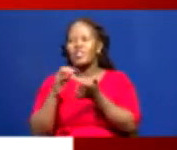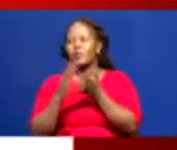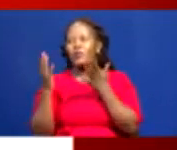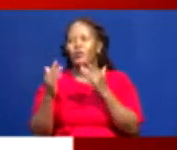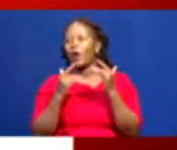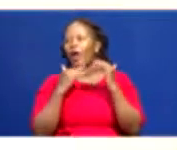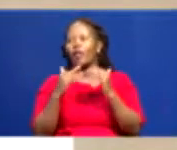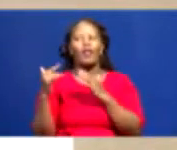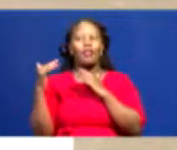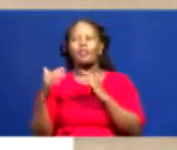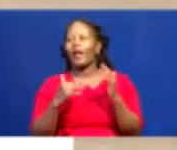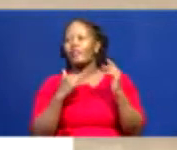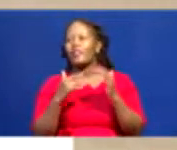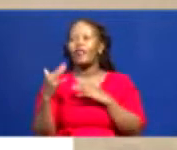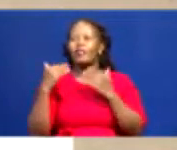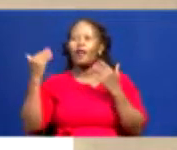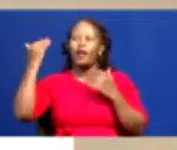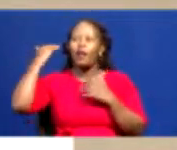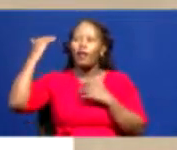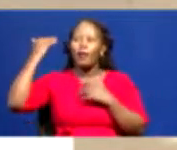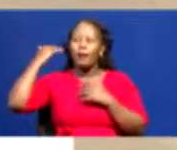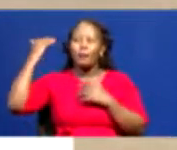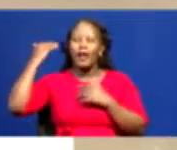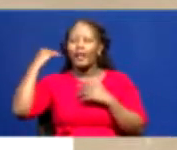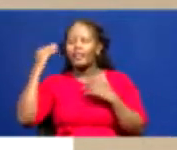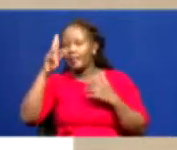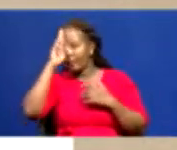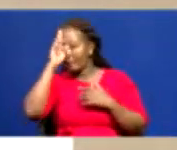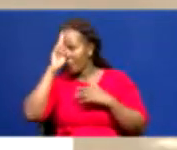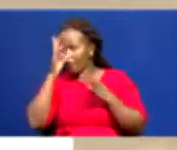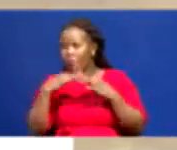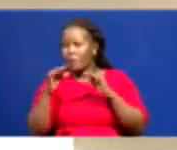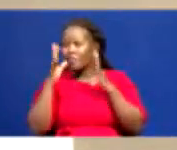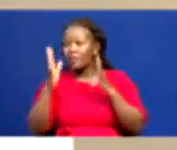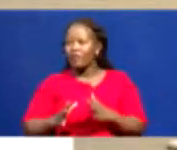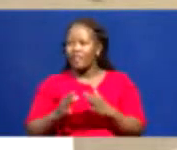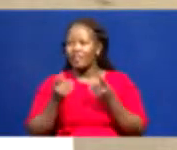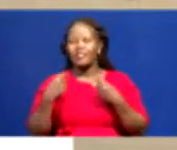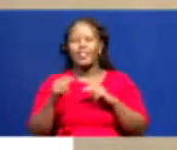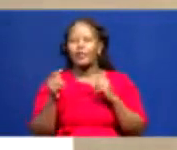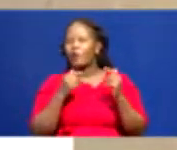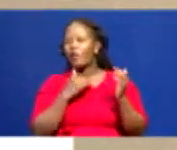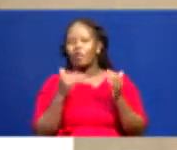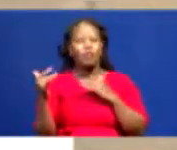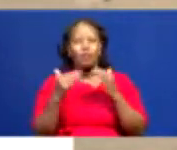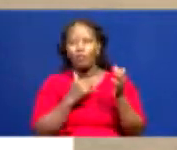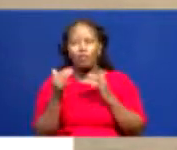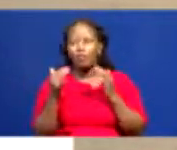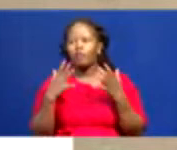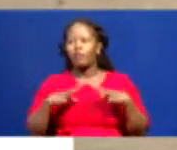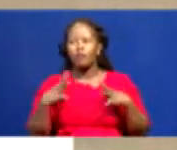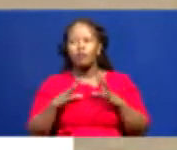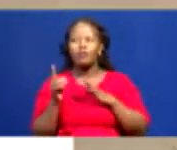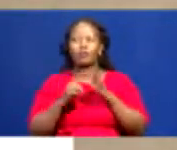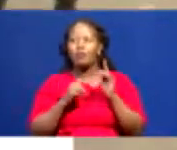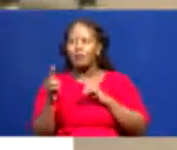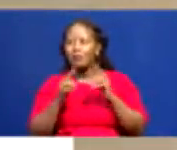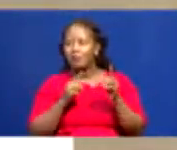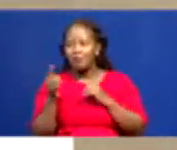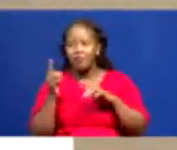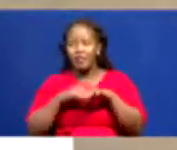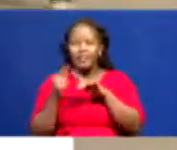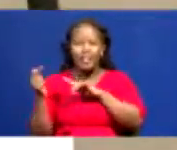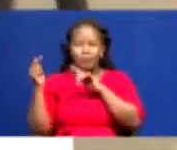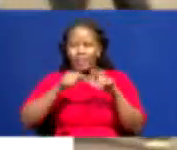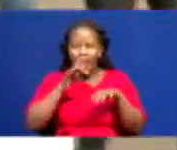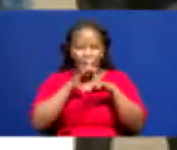right behind me. As you can see, police officers engaging the demonstrators in a running battle. Since the time we had arrived here early